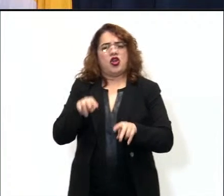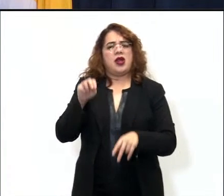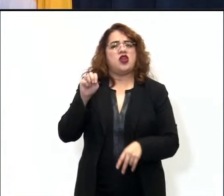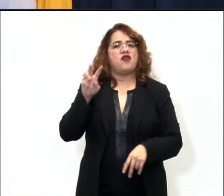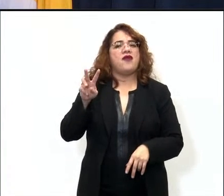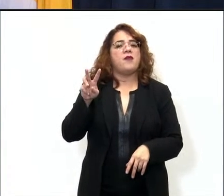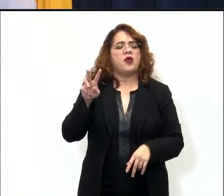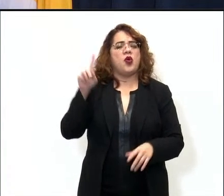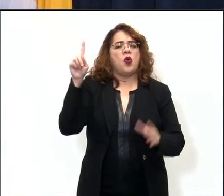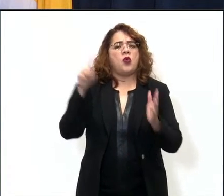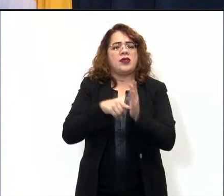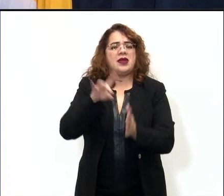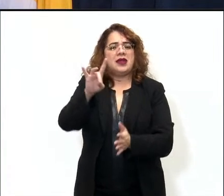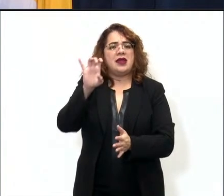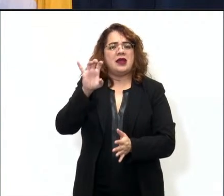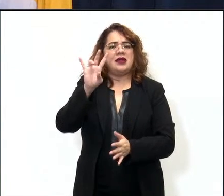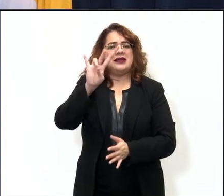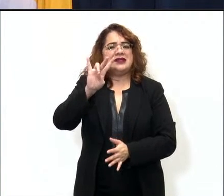an